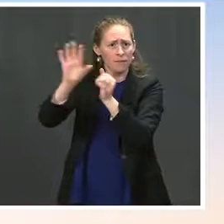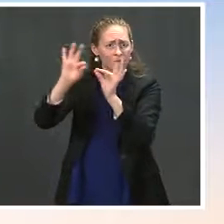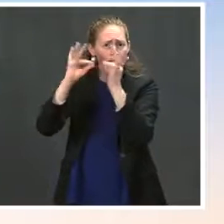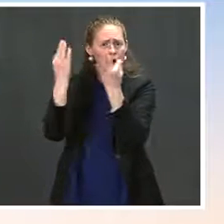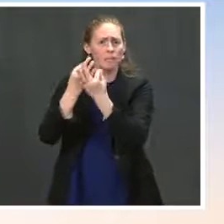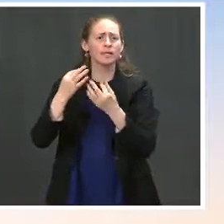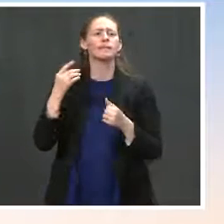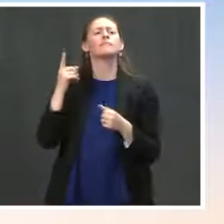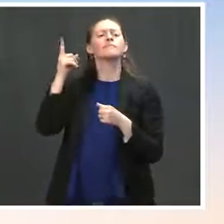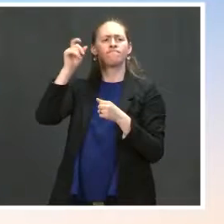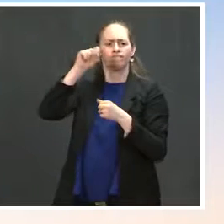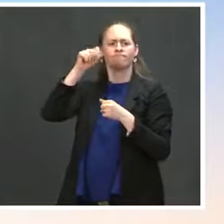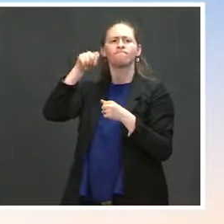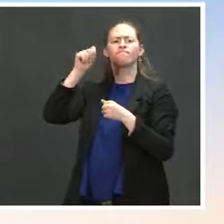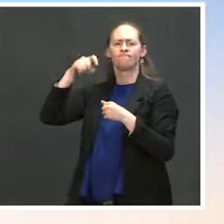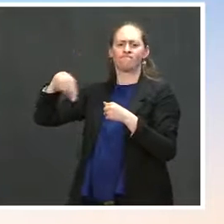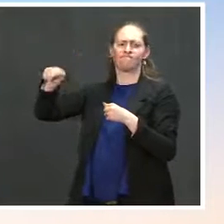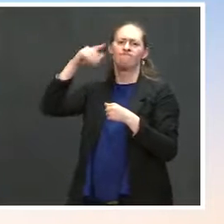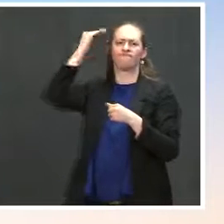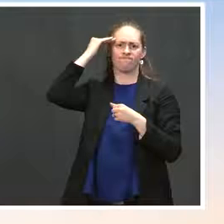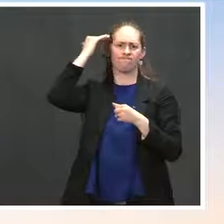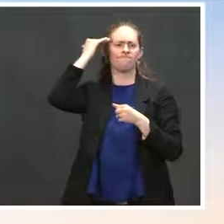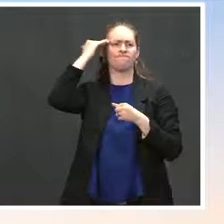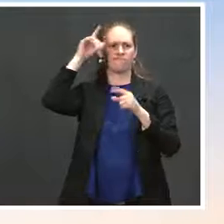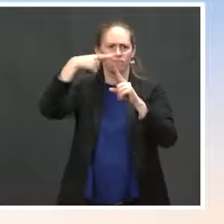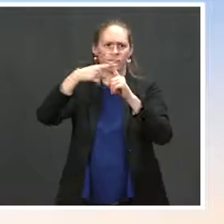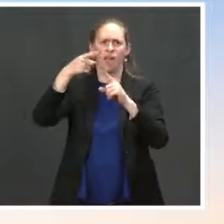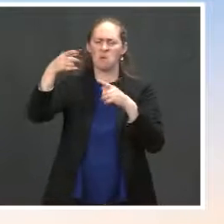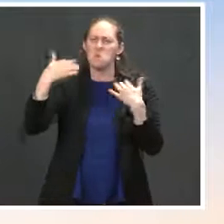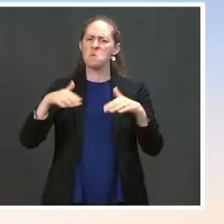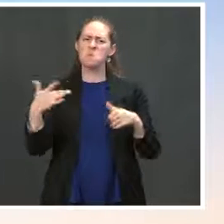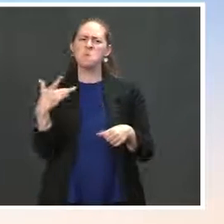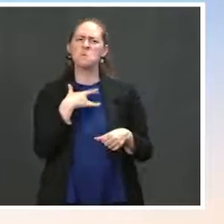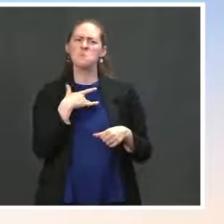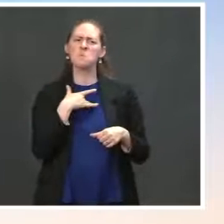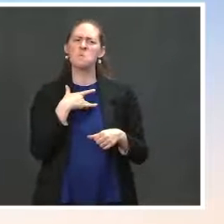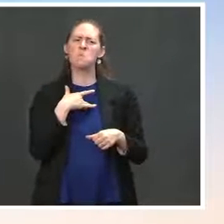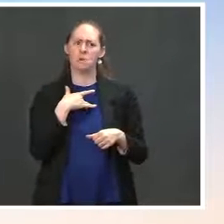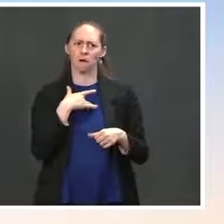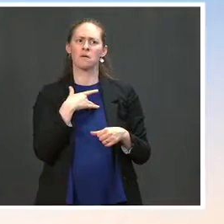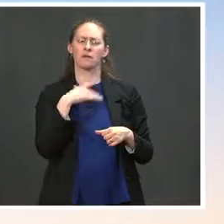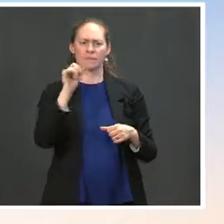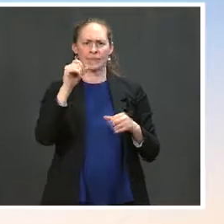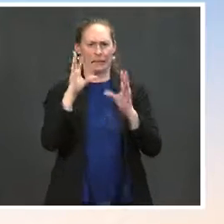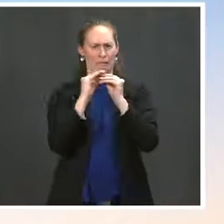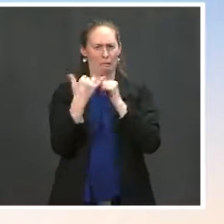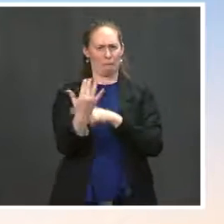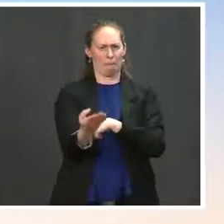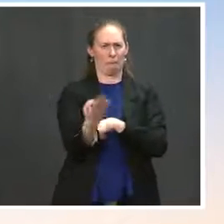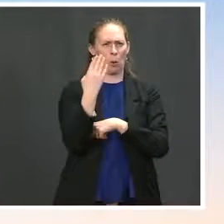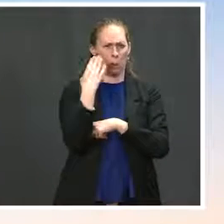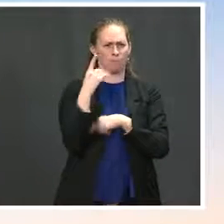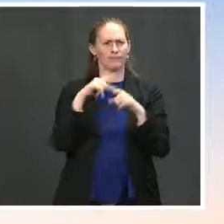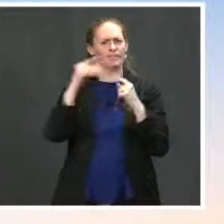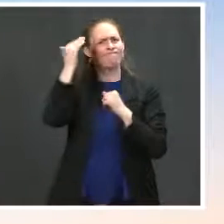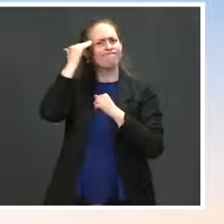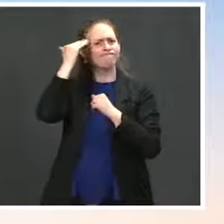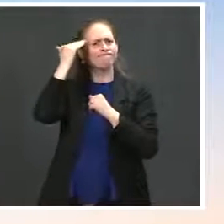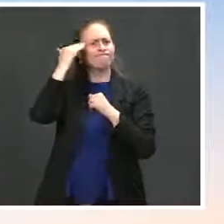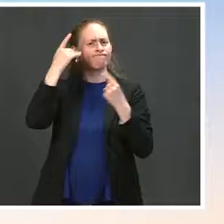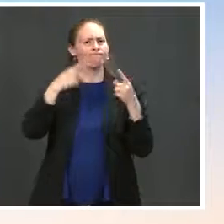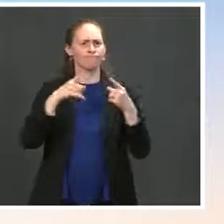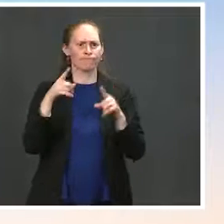all are, and know the family has been heartbroken. I didn't see the press conference this morning, but have certainly followed the case myself. I don't have